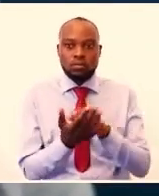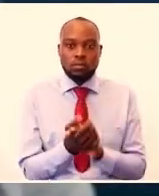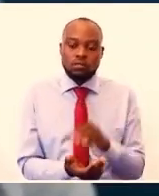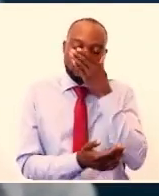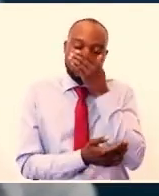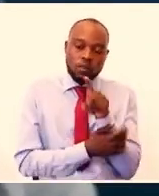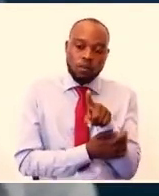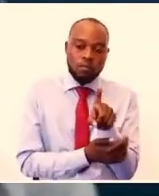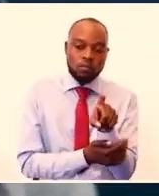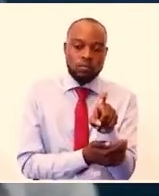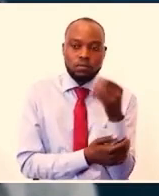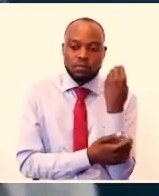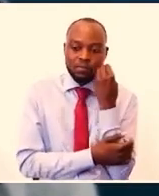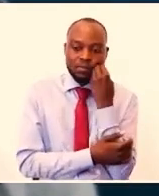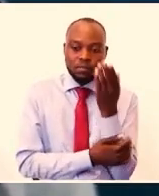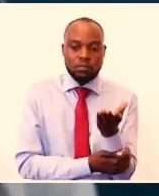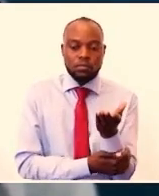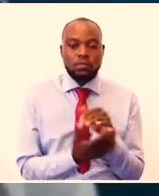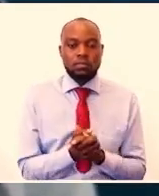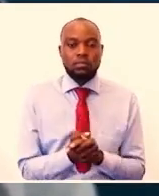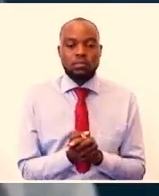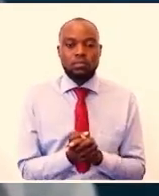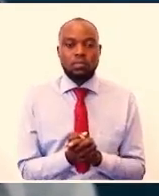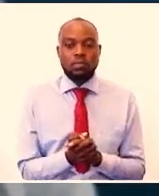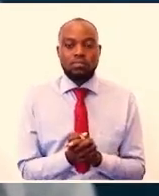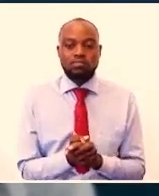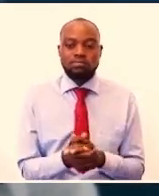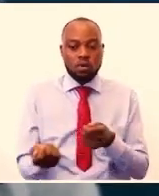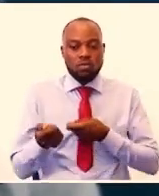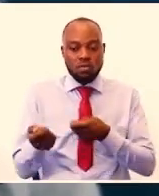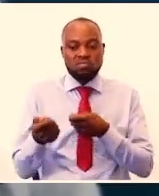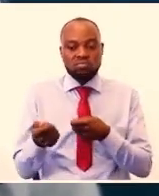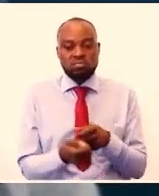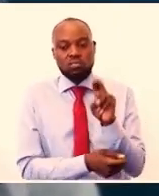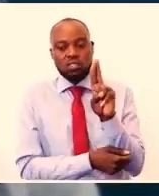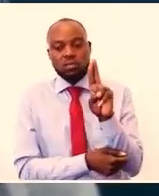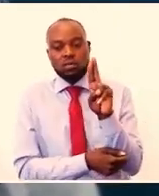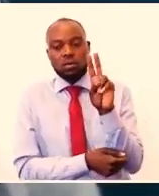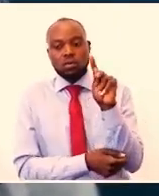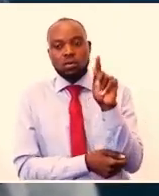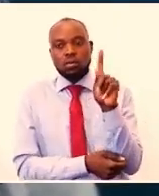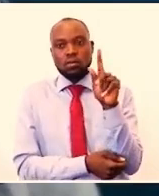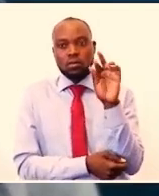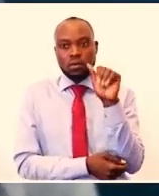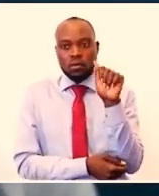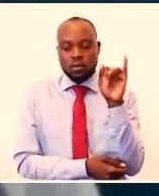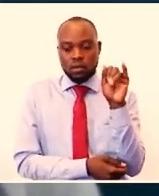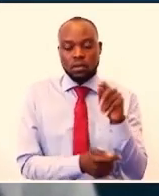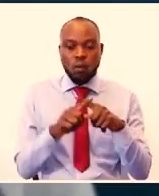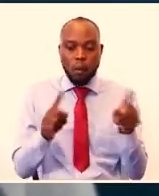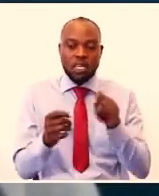pandemic, the war in Ukraine, and the effects on climate change. These